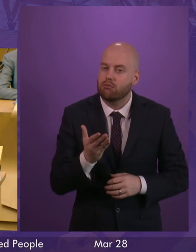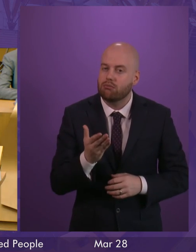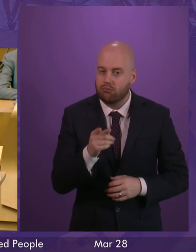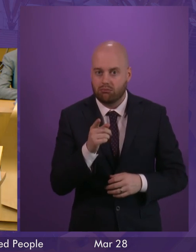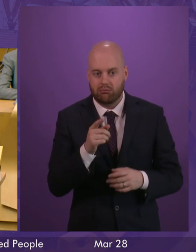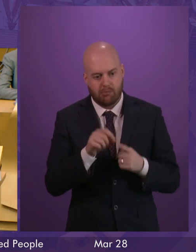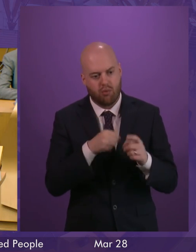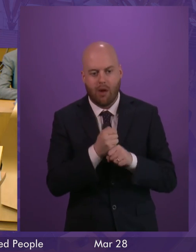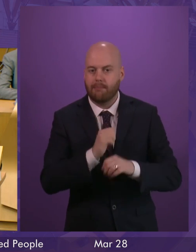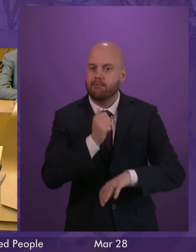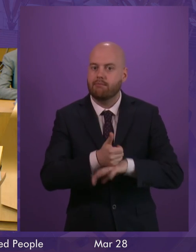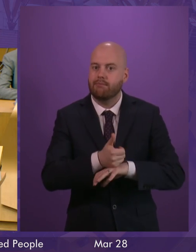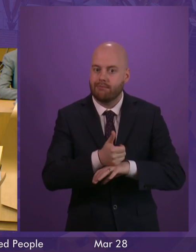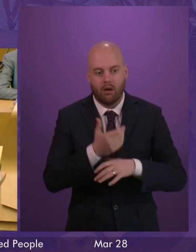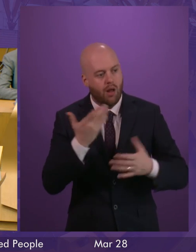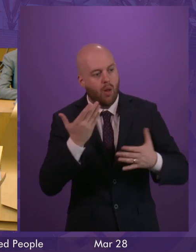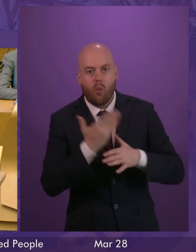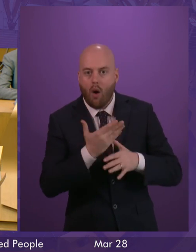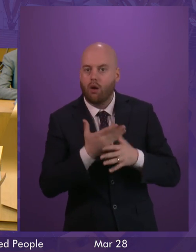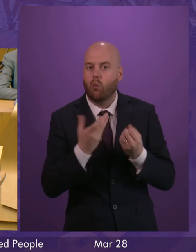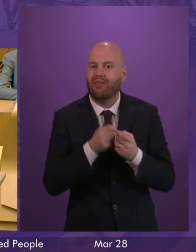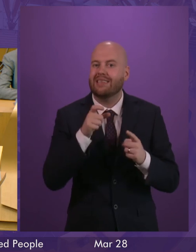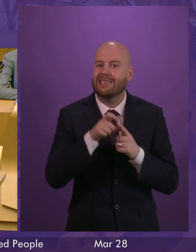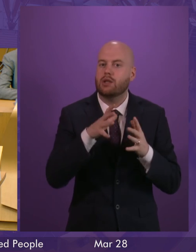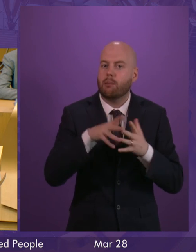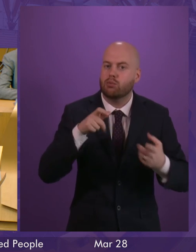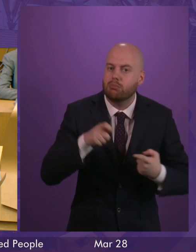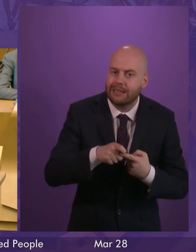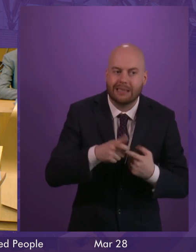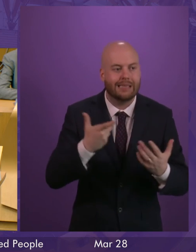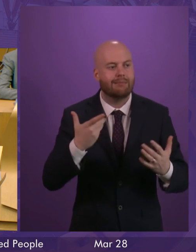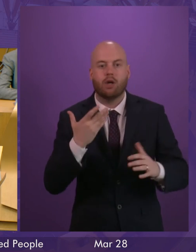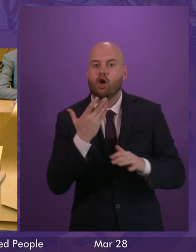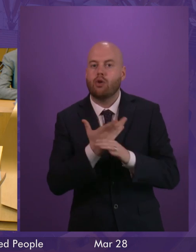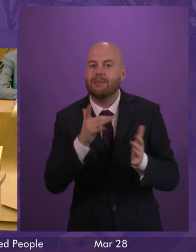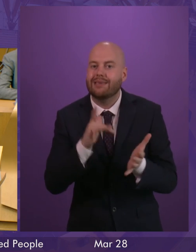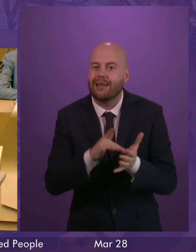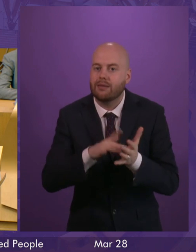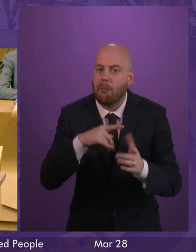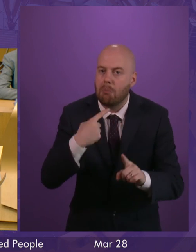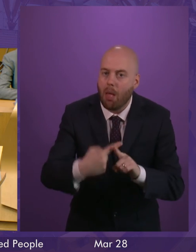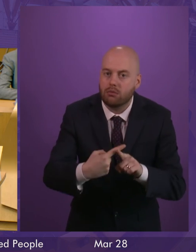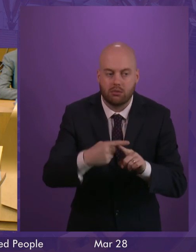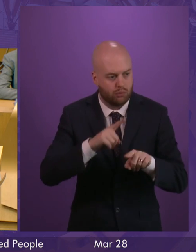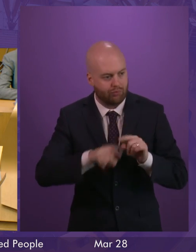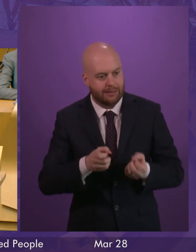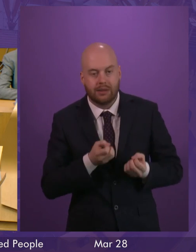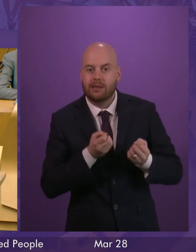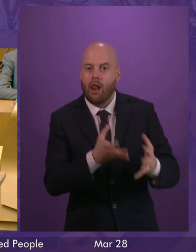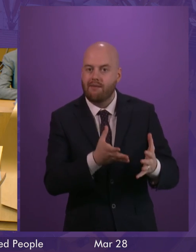beforehand. But we work with the DWP and Jobcentre Plus to deliver that programme on a practical